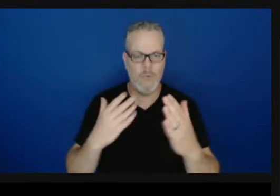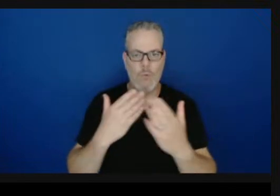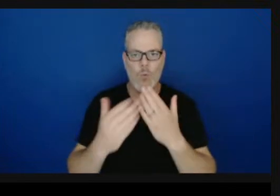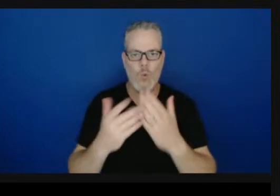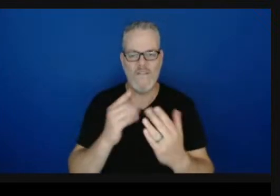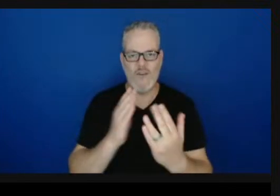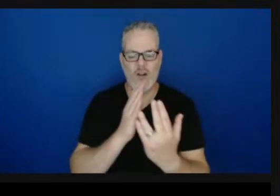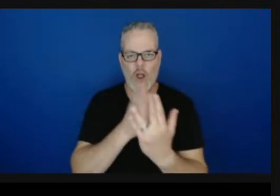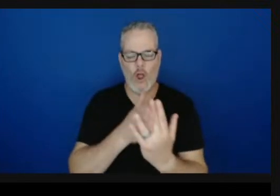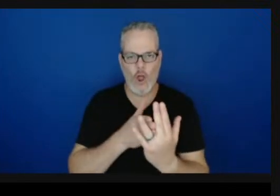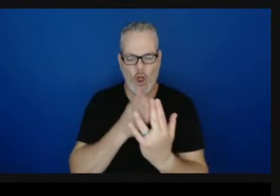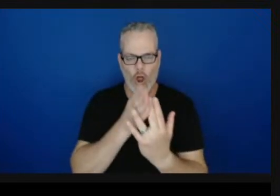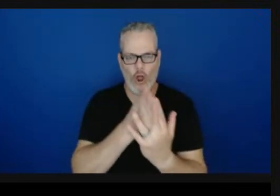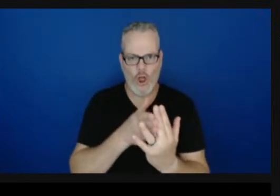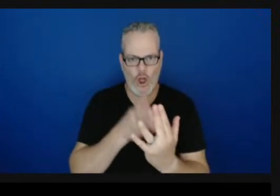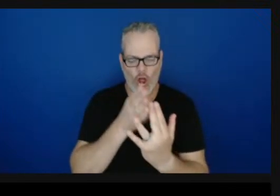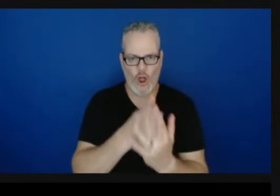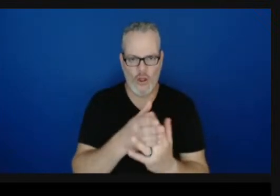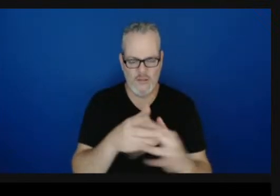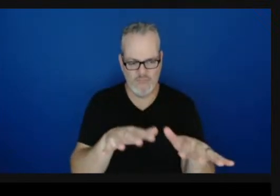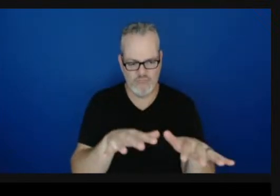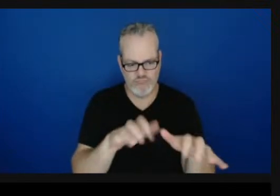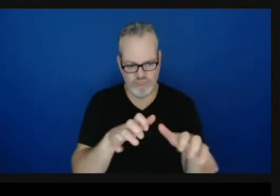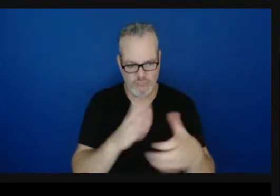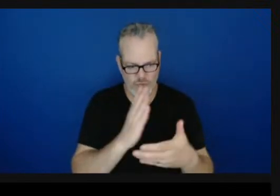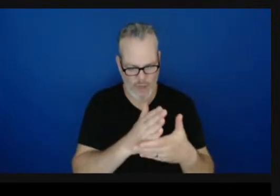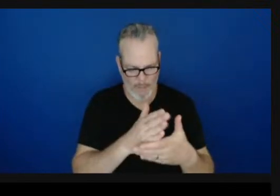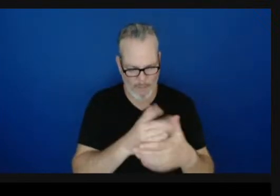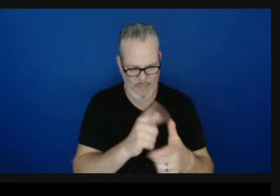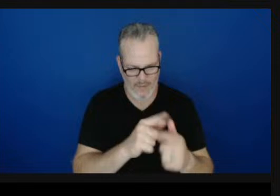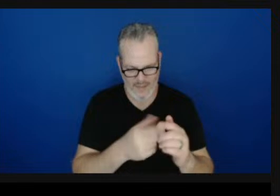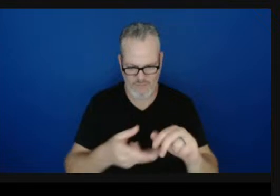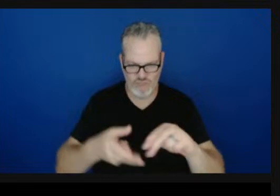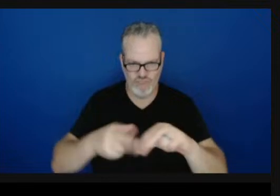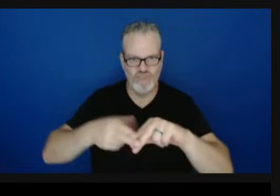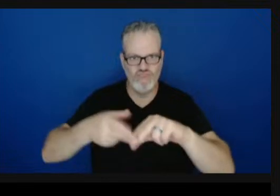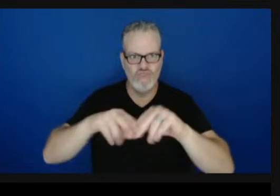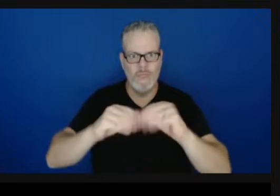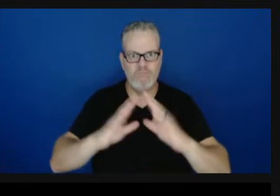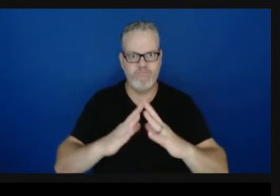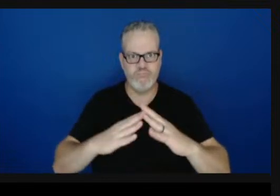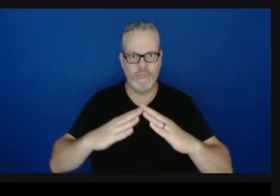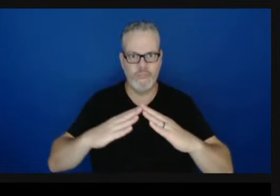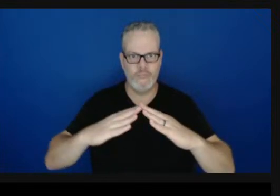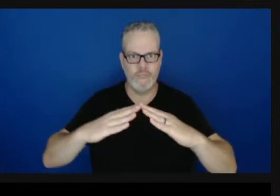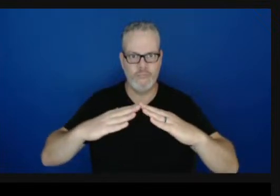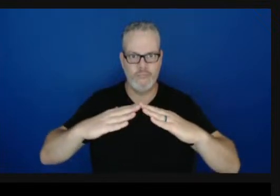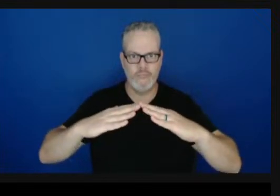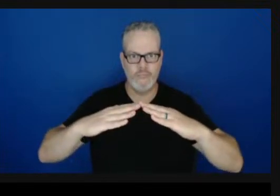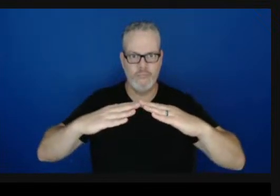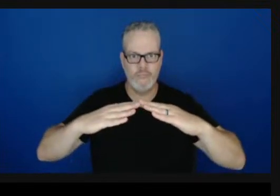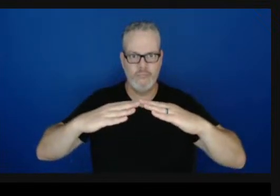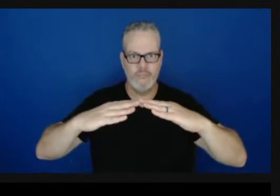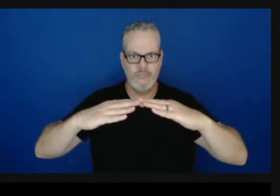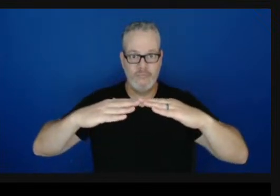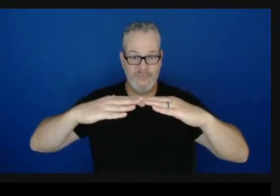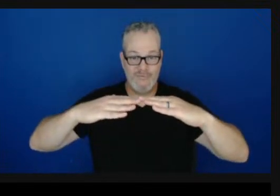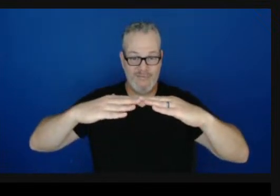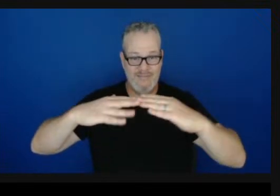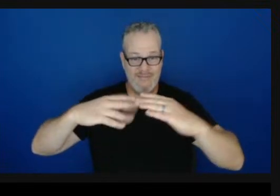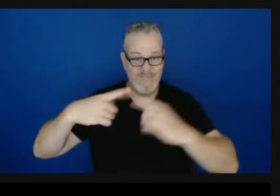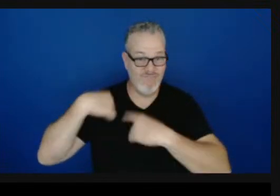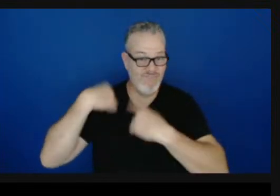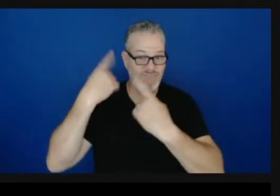backing up in the summit here once again. So it is reinflating since the eruption, but not a whole lot of net gain. Maybe is a better way to say